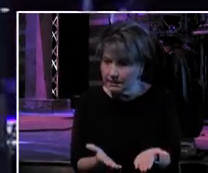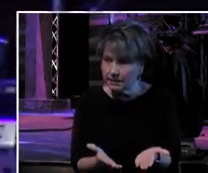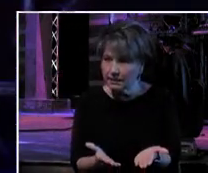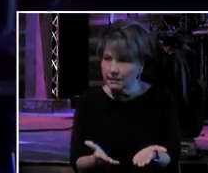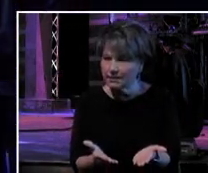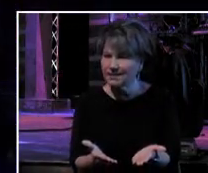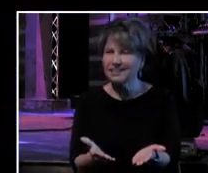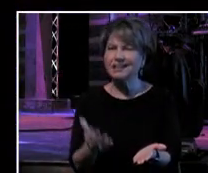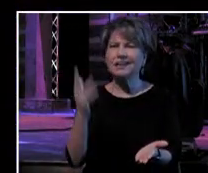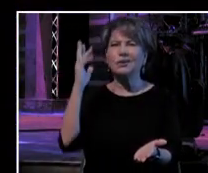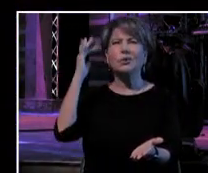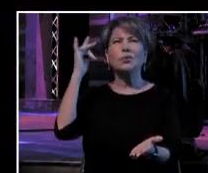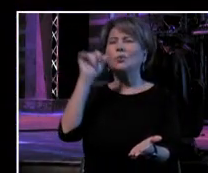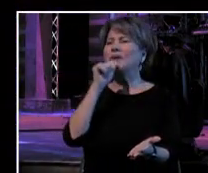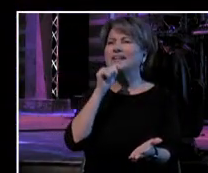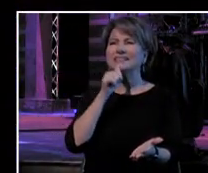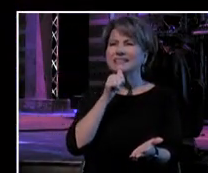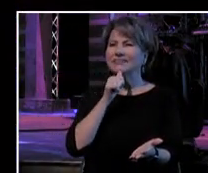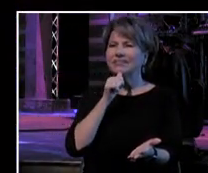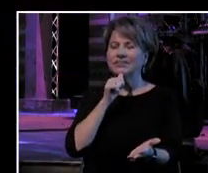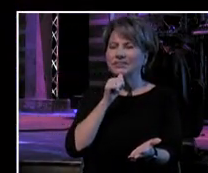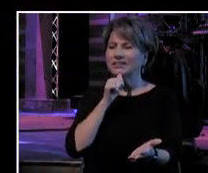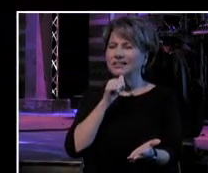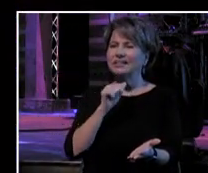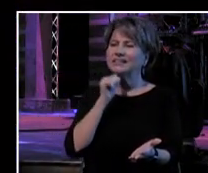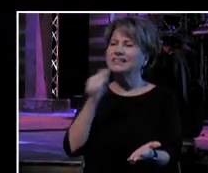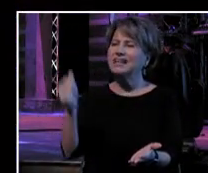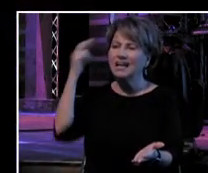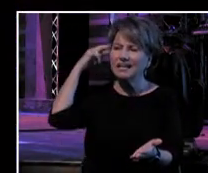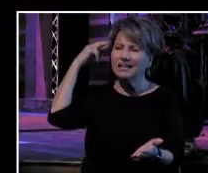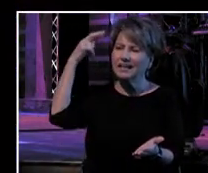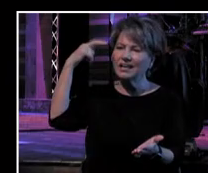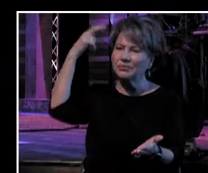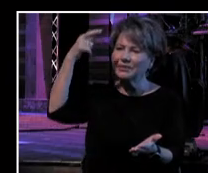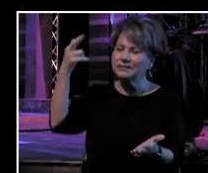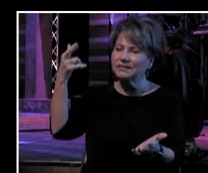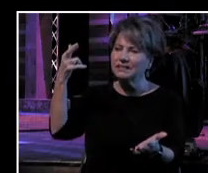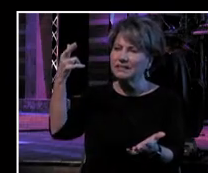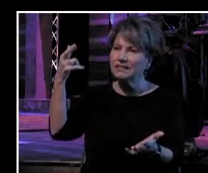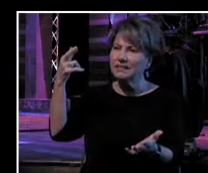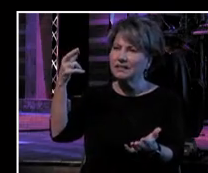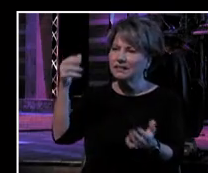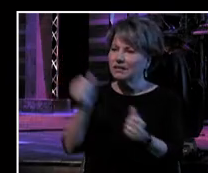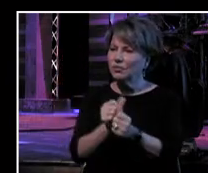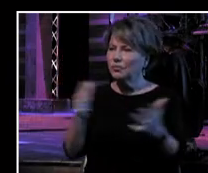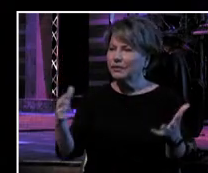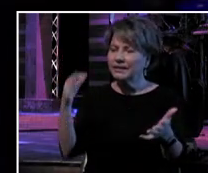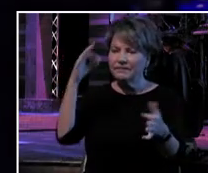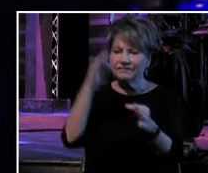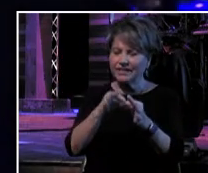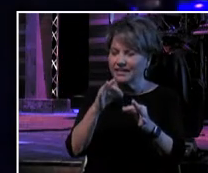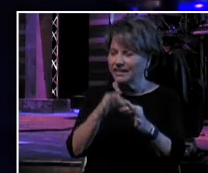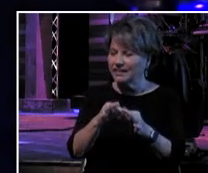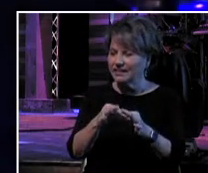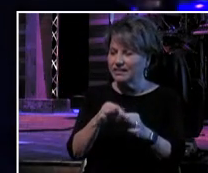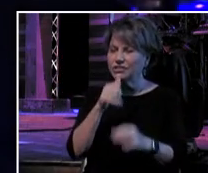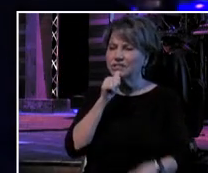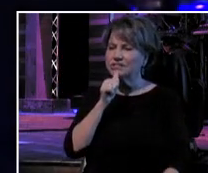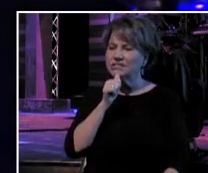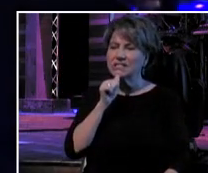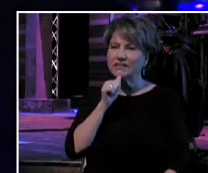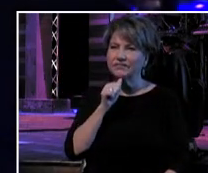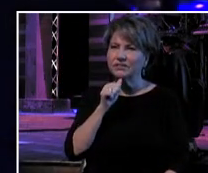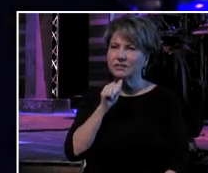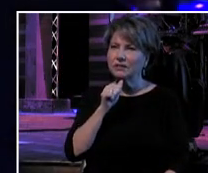pointless, especially if you do life without faith. This is a very common view of suffering. And we're addicted